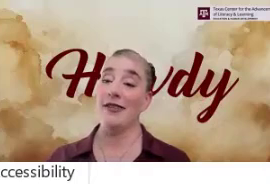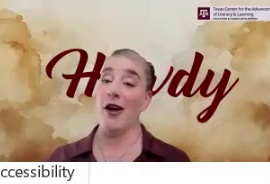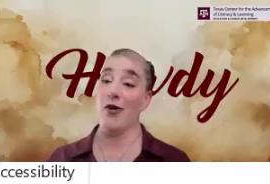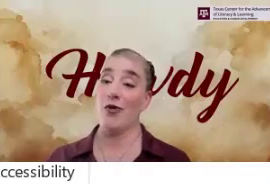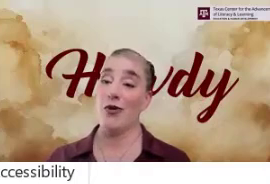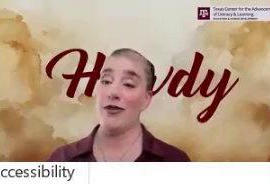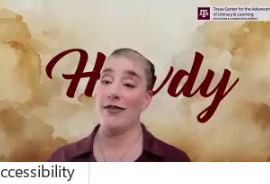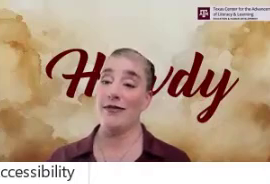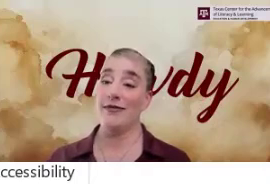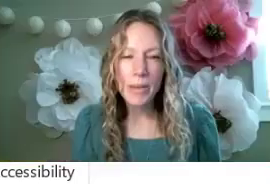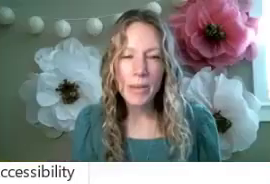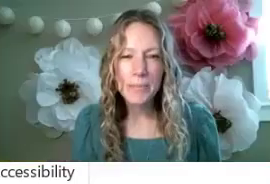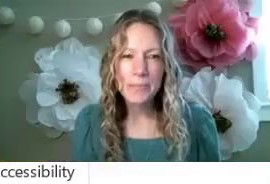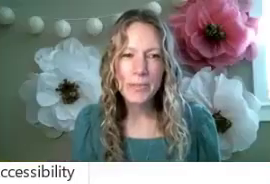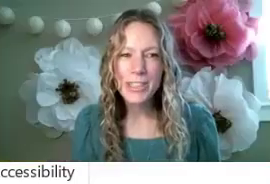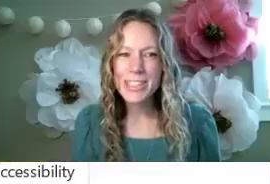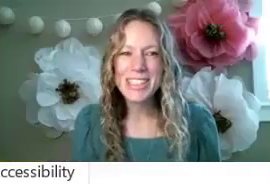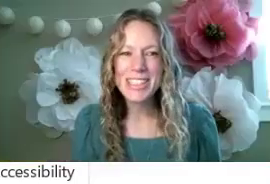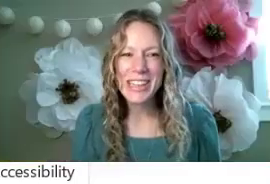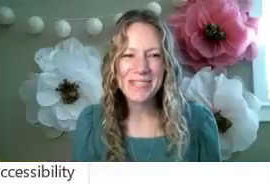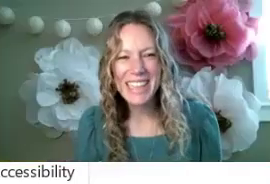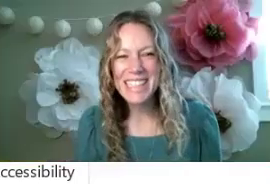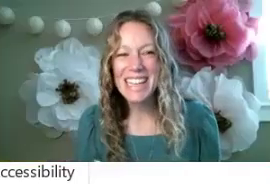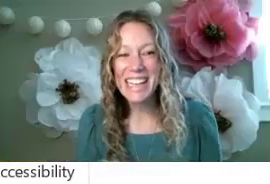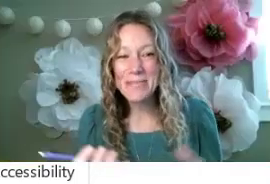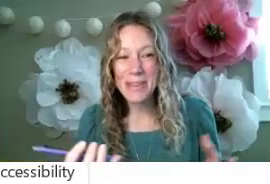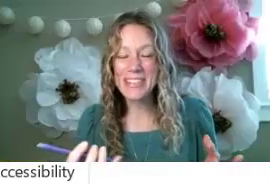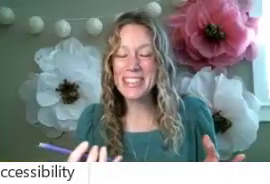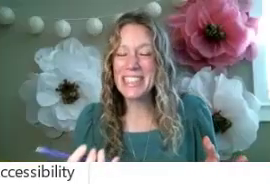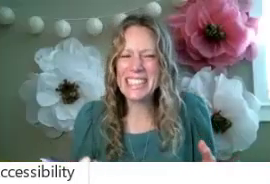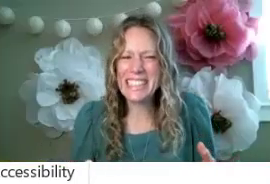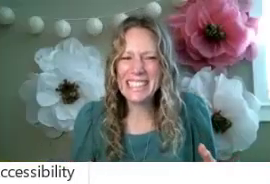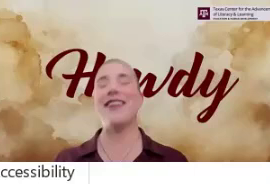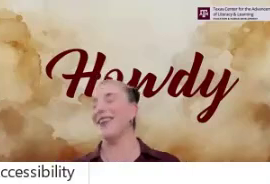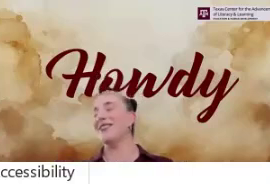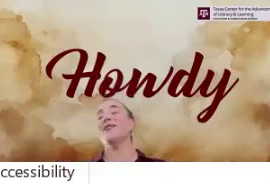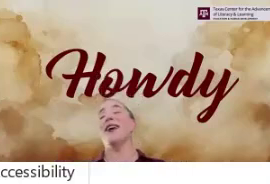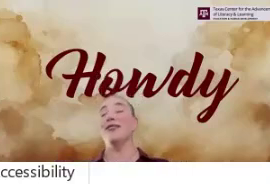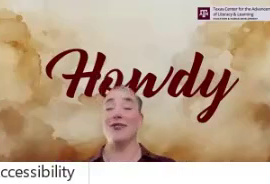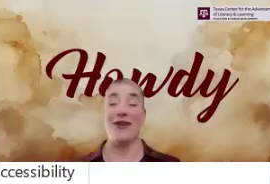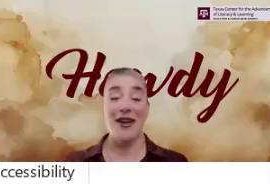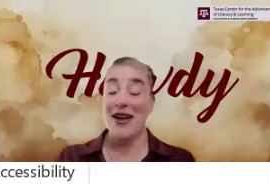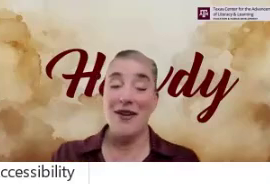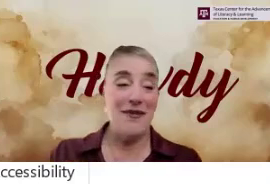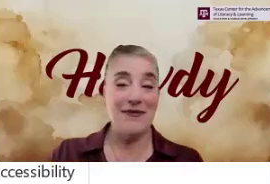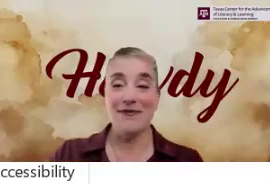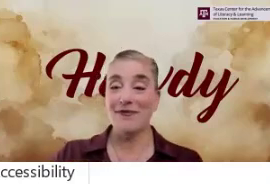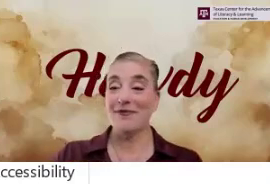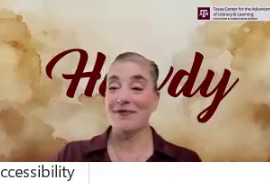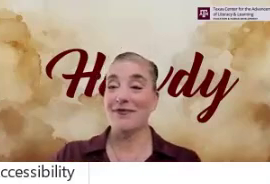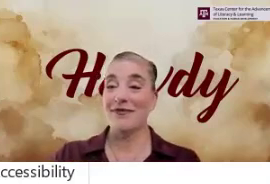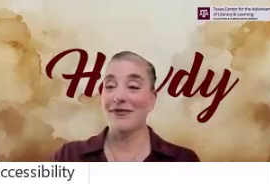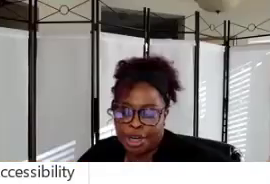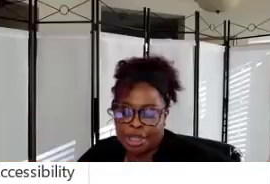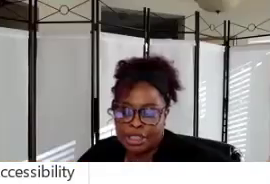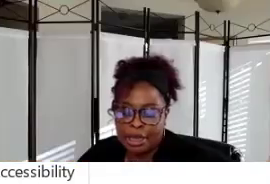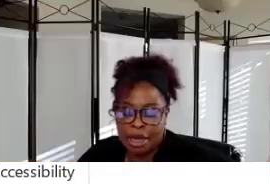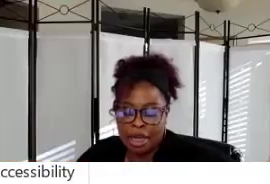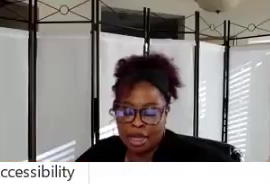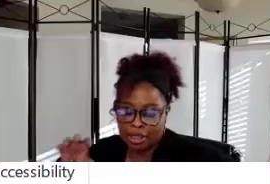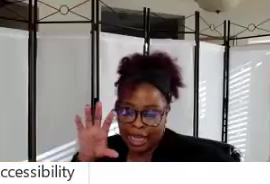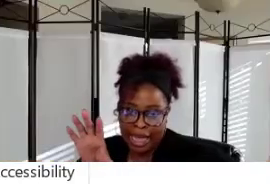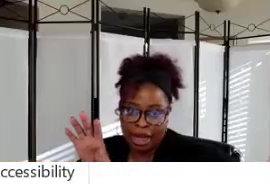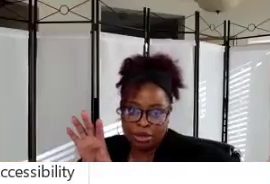be as awkward. Okay. So just do it. I did it, but I was like, would that not be like a section